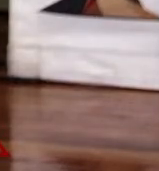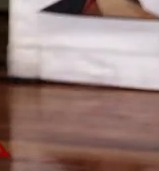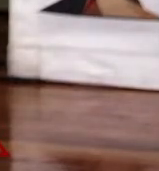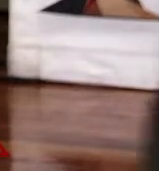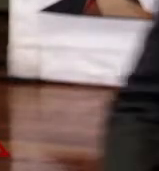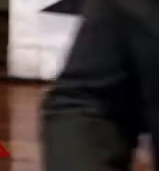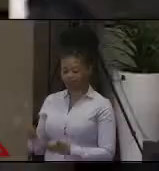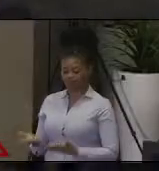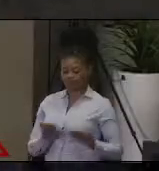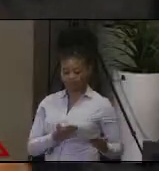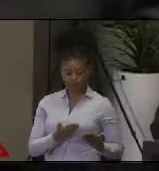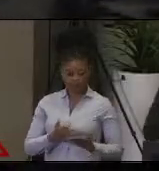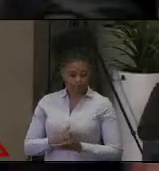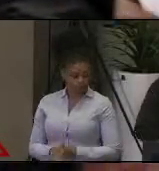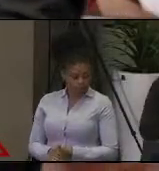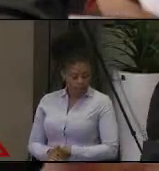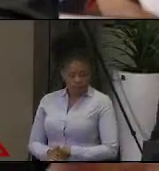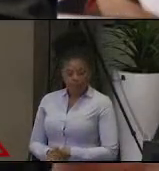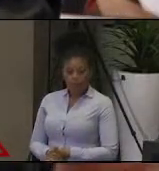Over to you again.